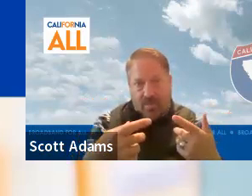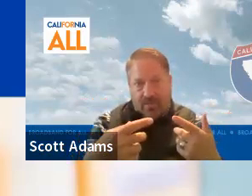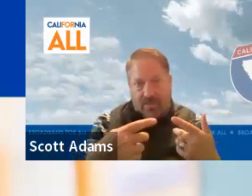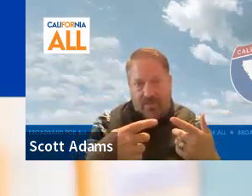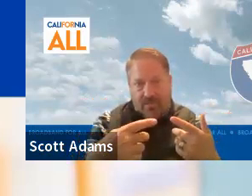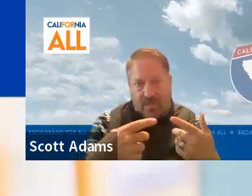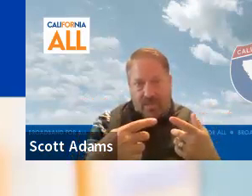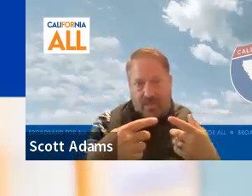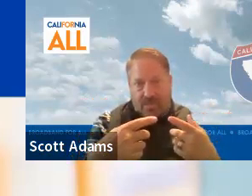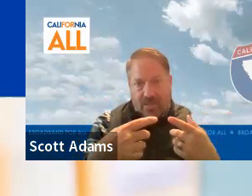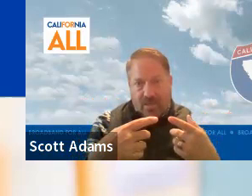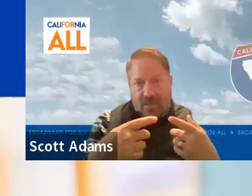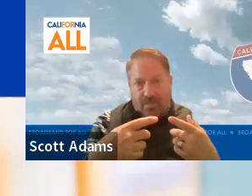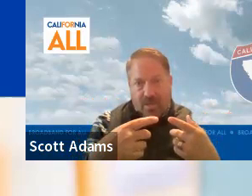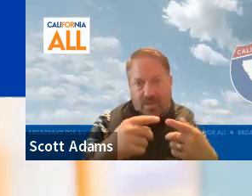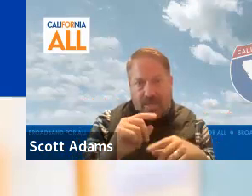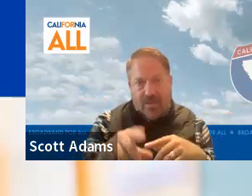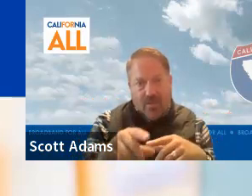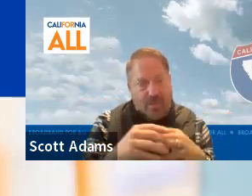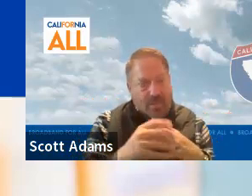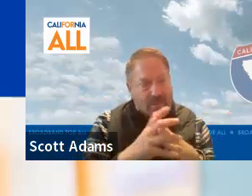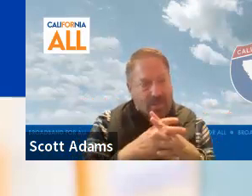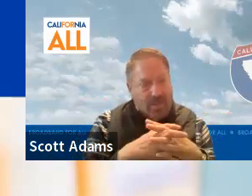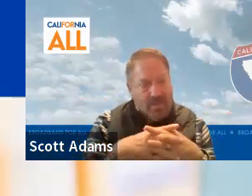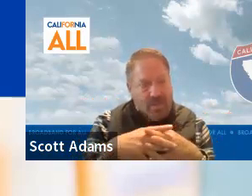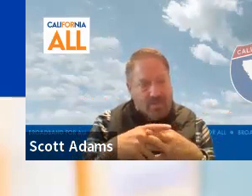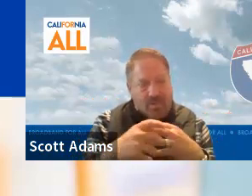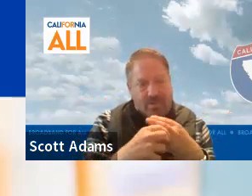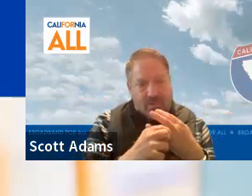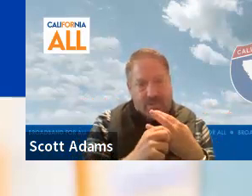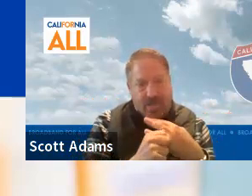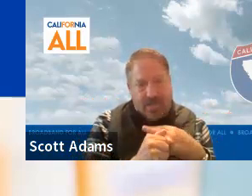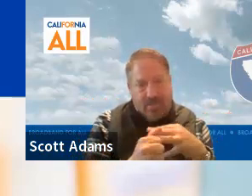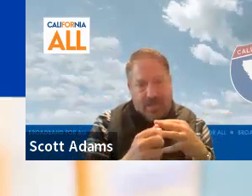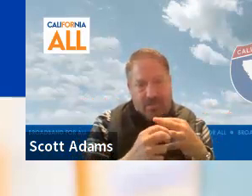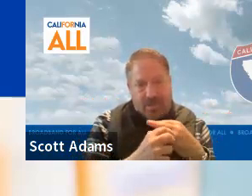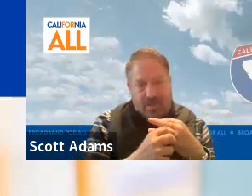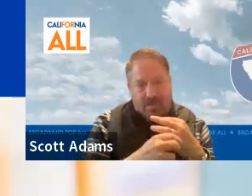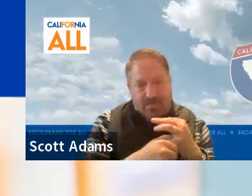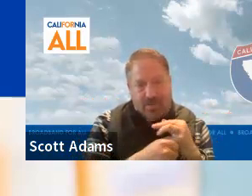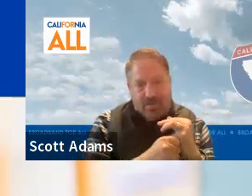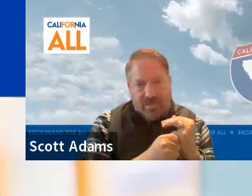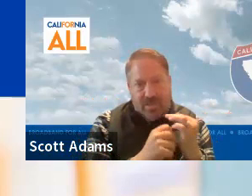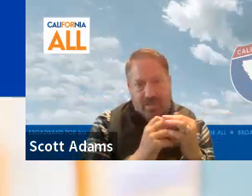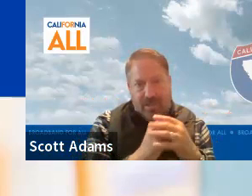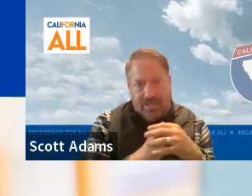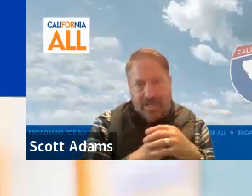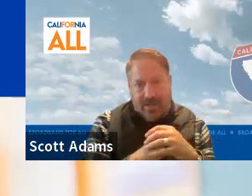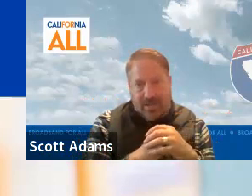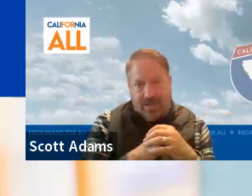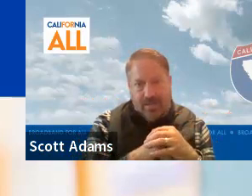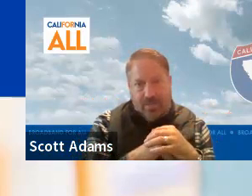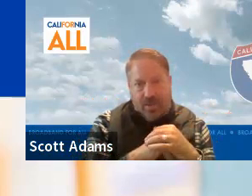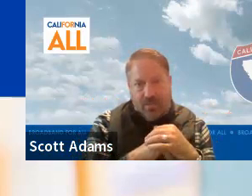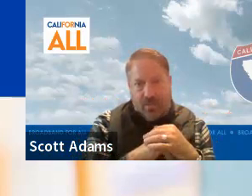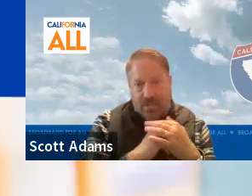a regular basis. And I know that Marissa was talking about, and folks have been talking about